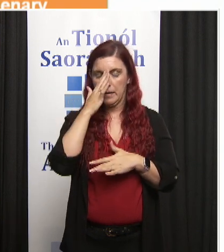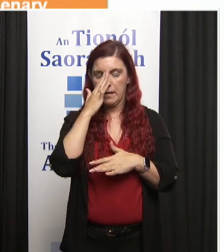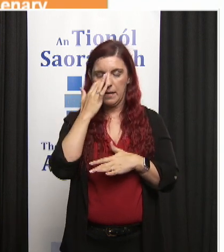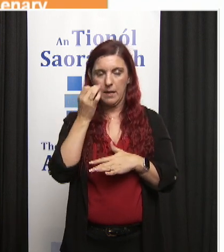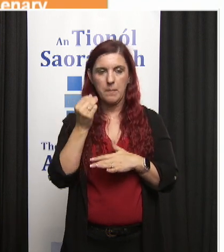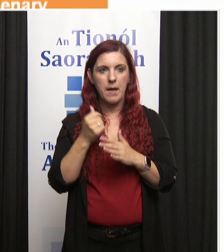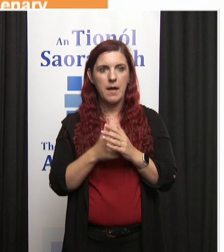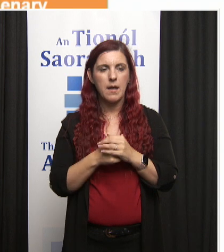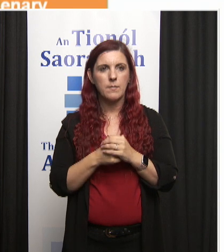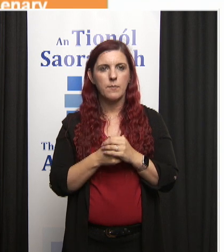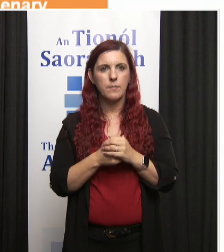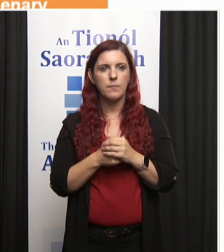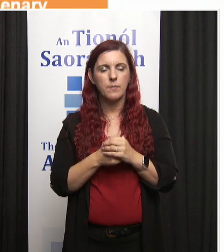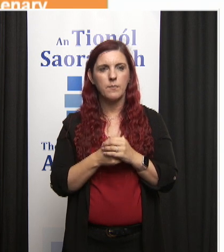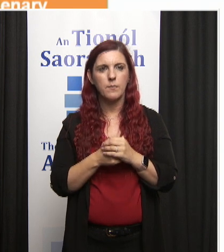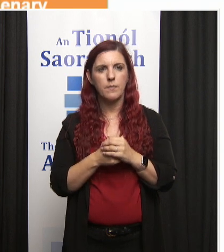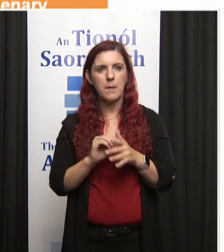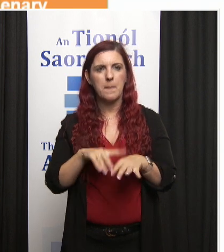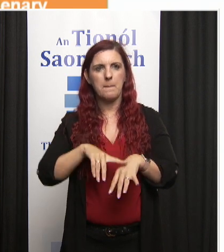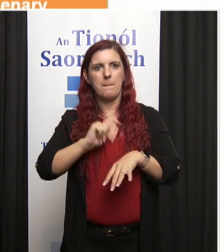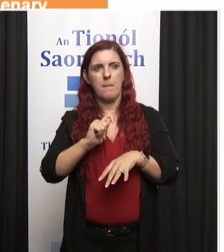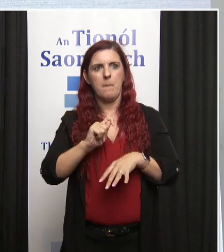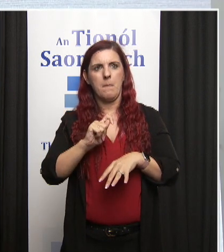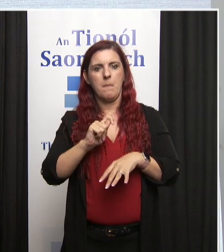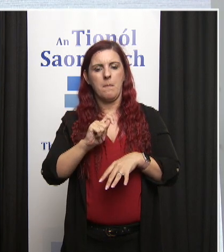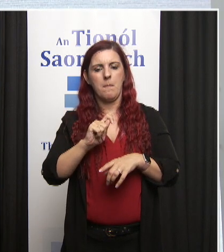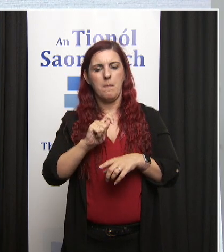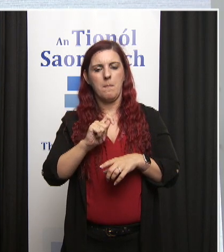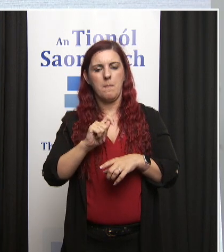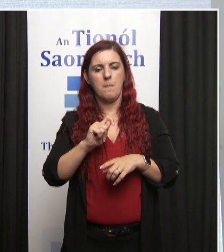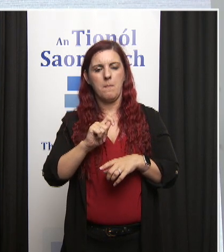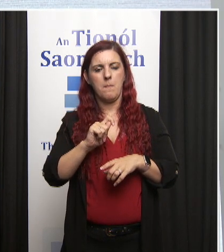Most of us thought that